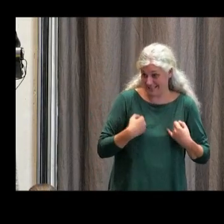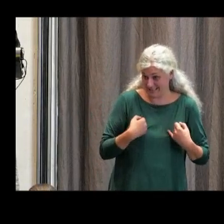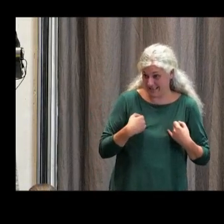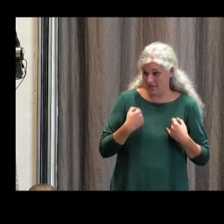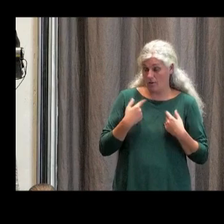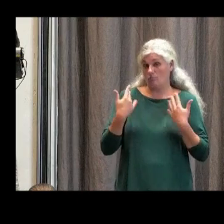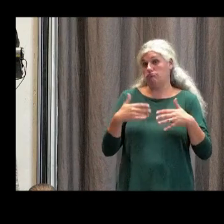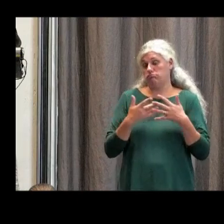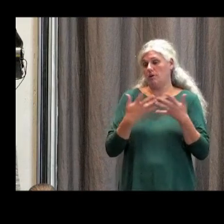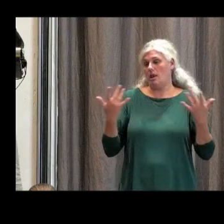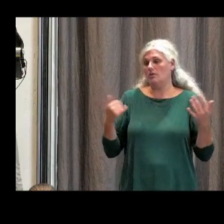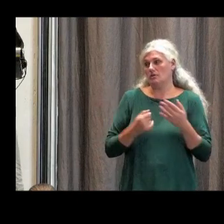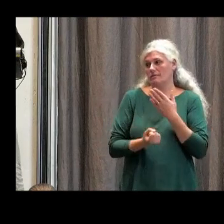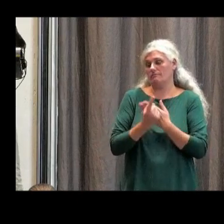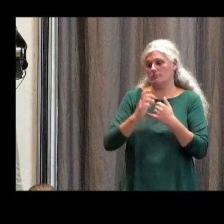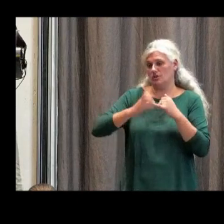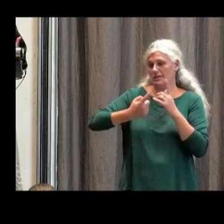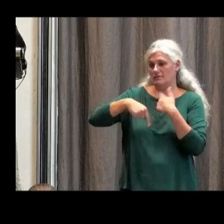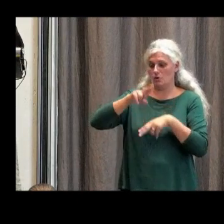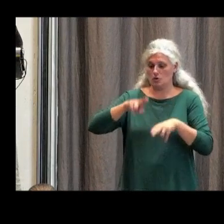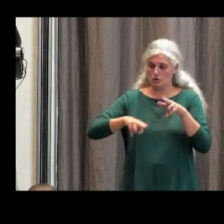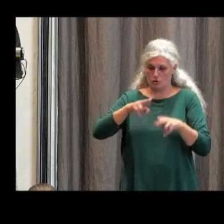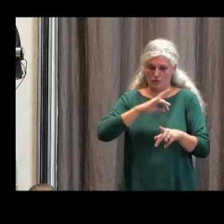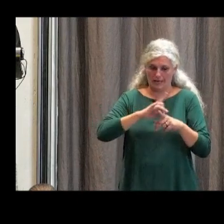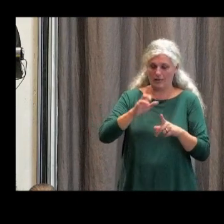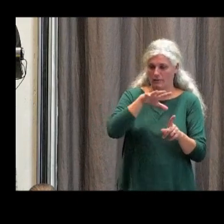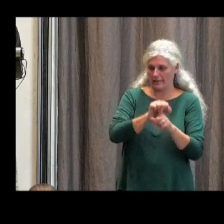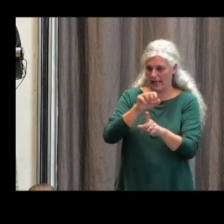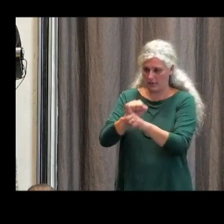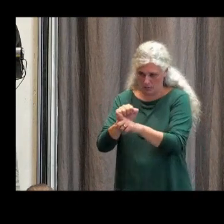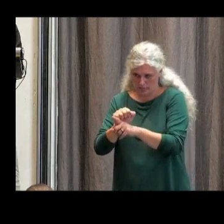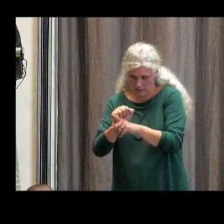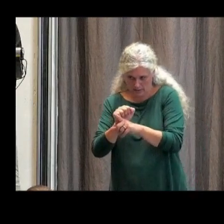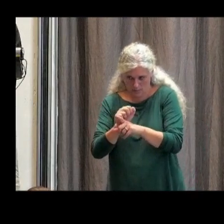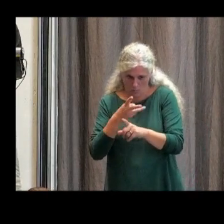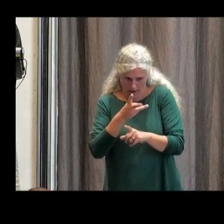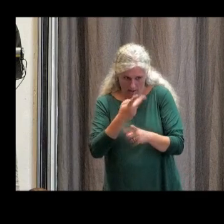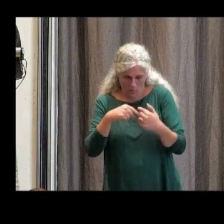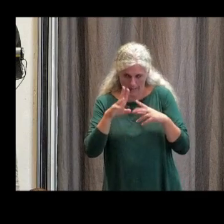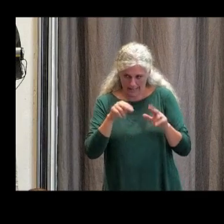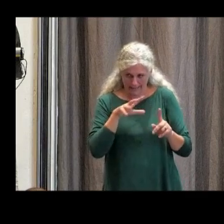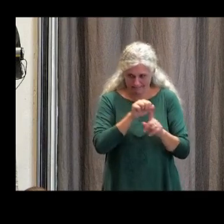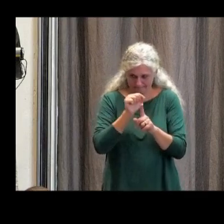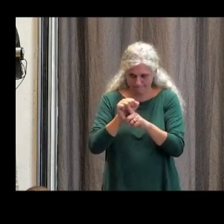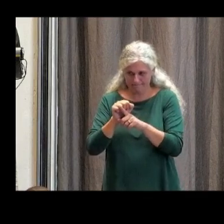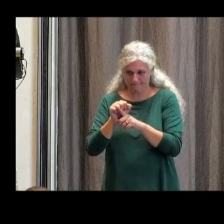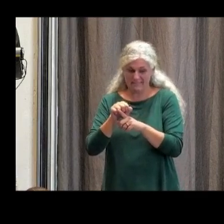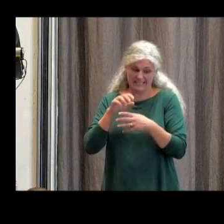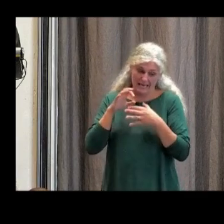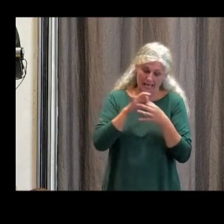up a huge opportunity for new types of diagnostic tools within this